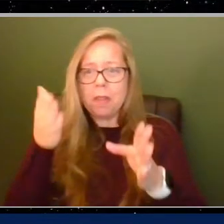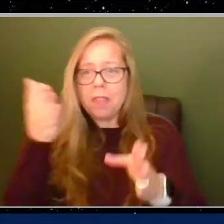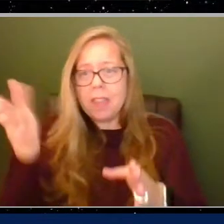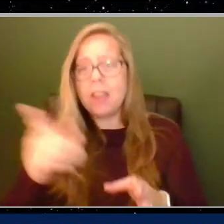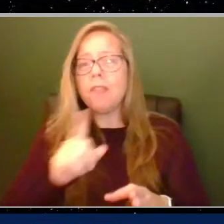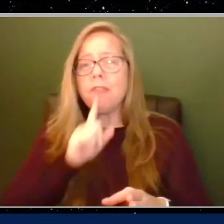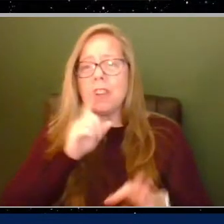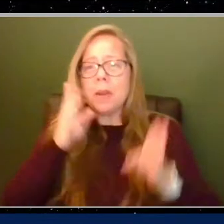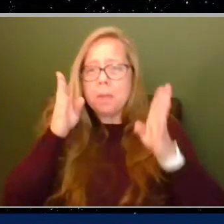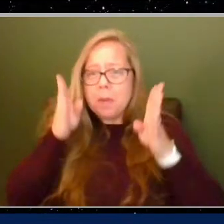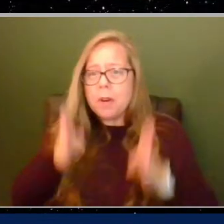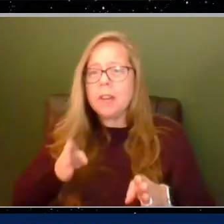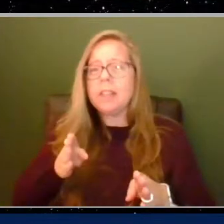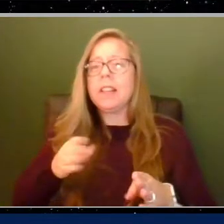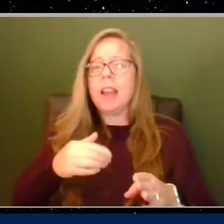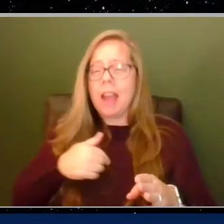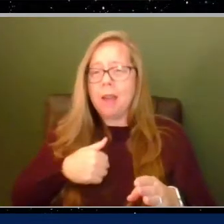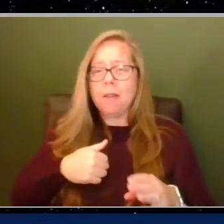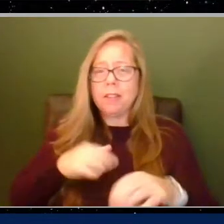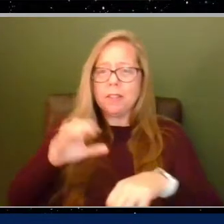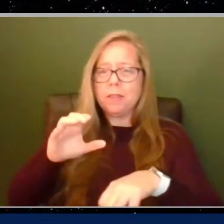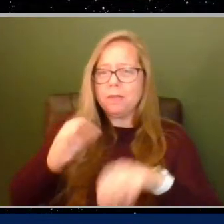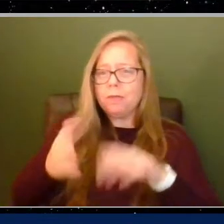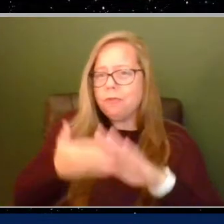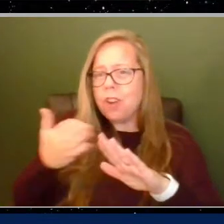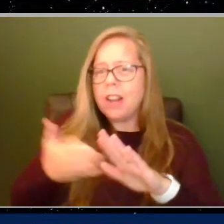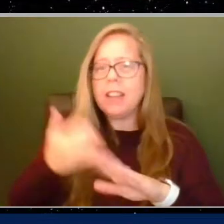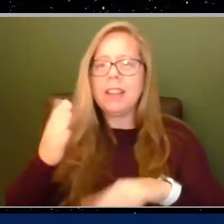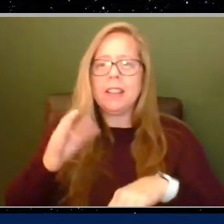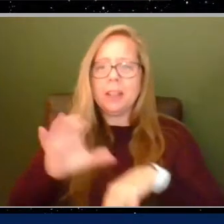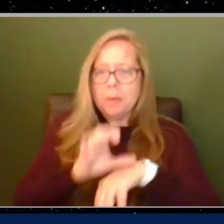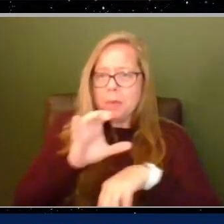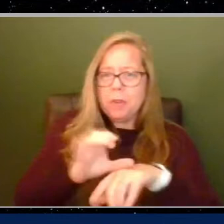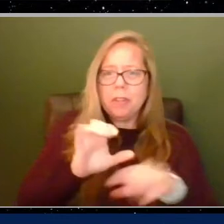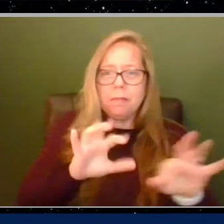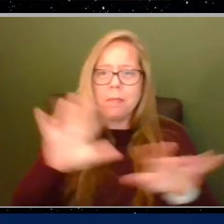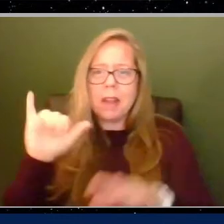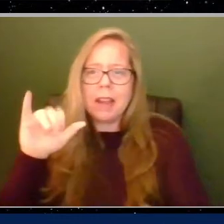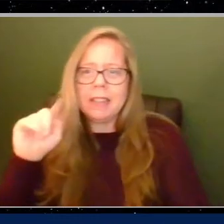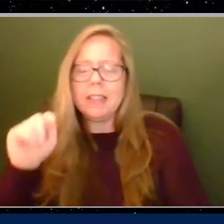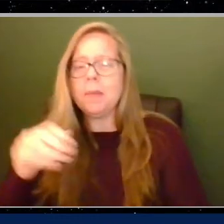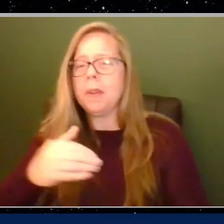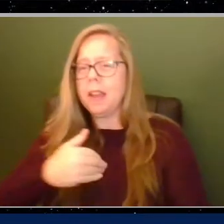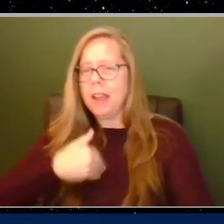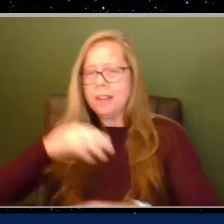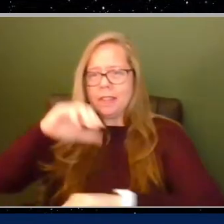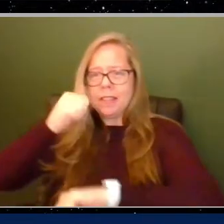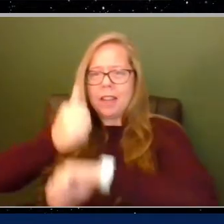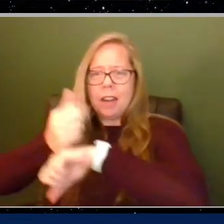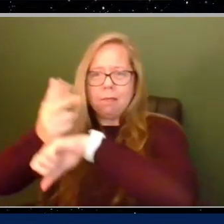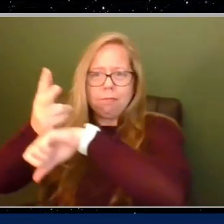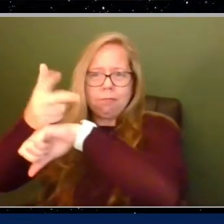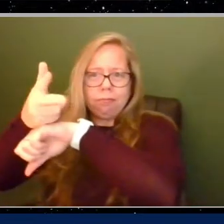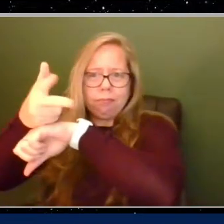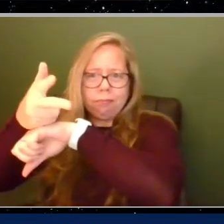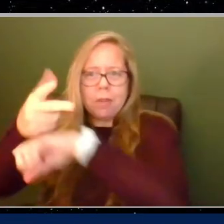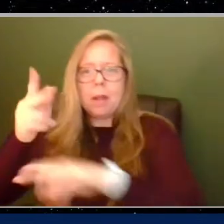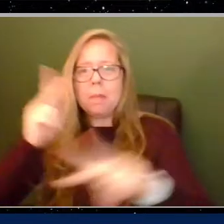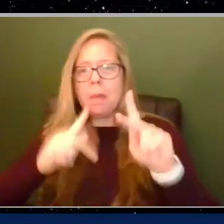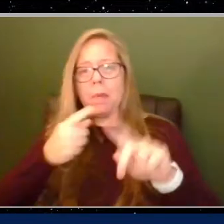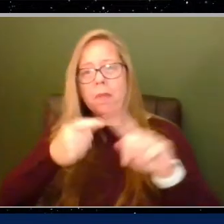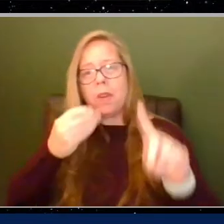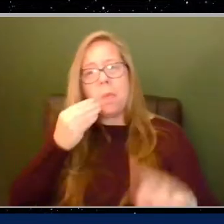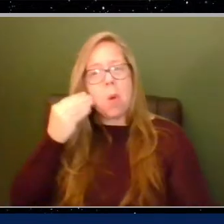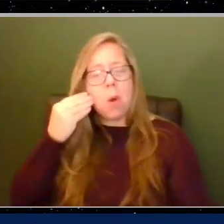and I was running the stream for that. We brought a dedicated camera and some equipment specially so that we could make sure that the people watching the stream could also see